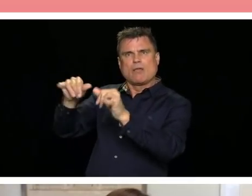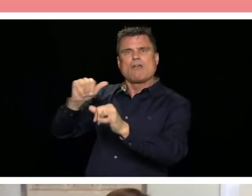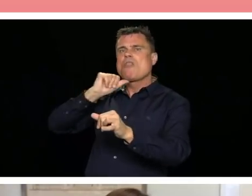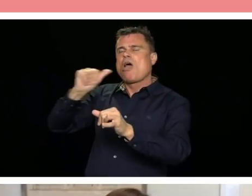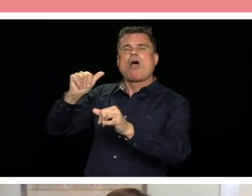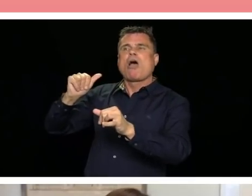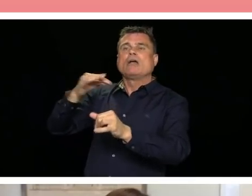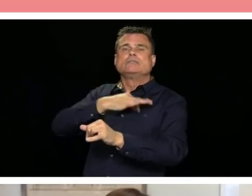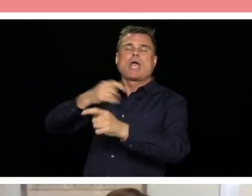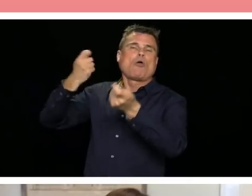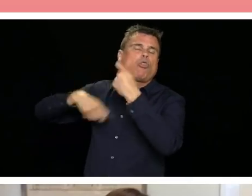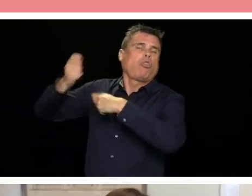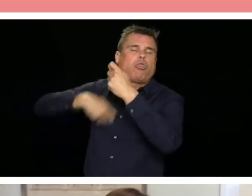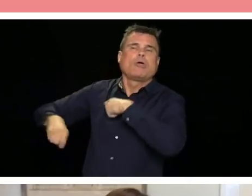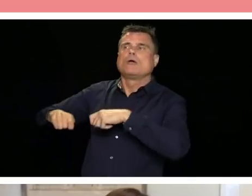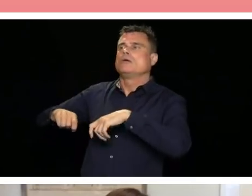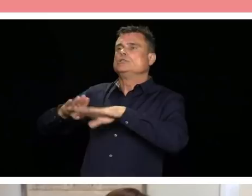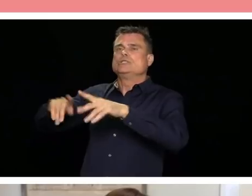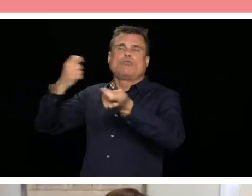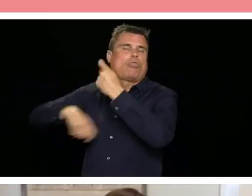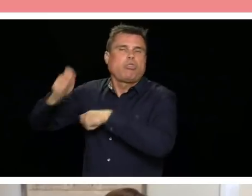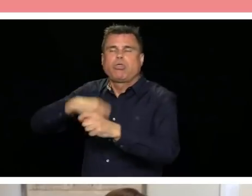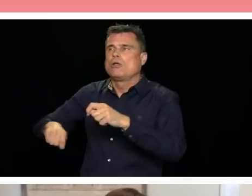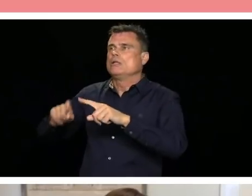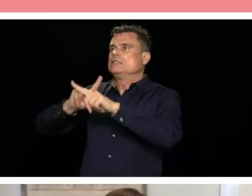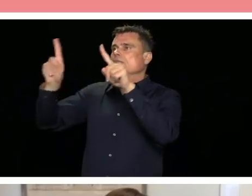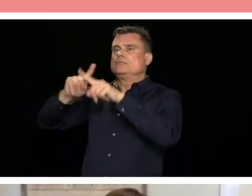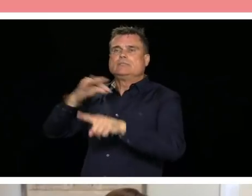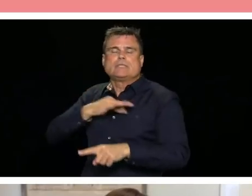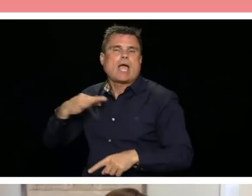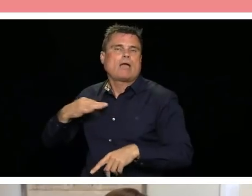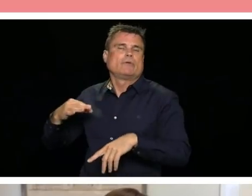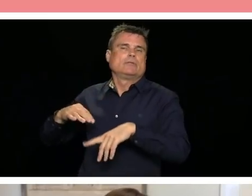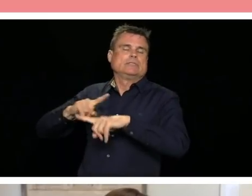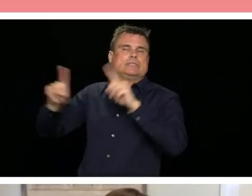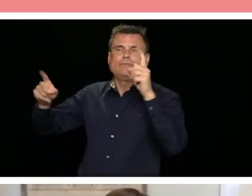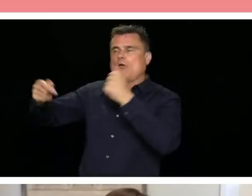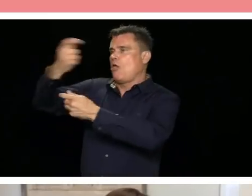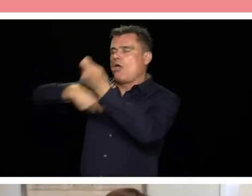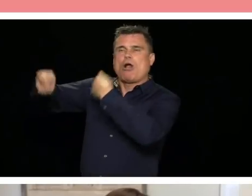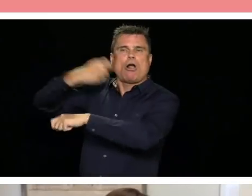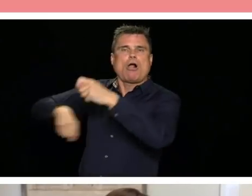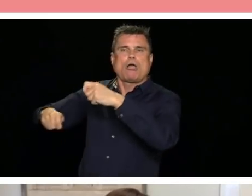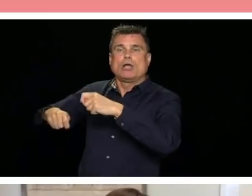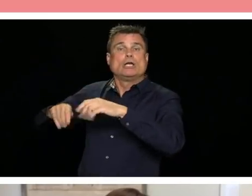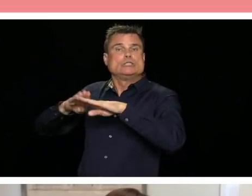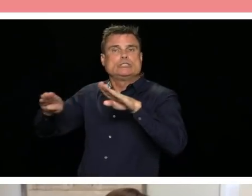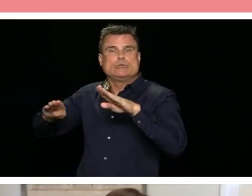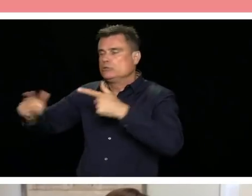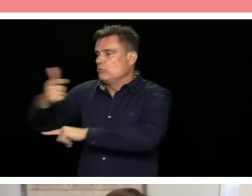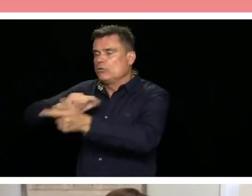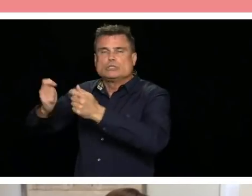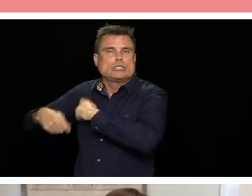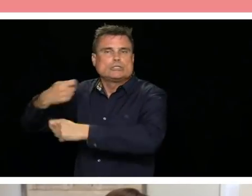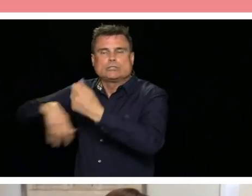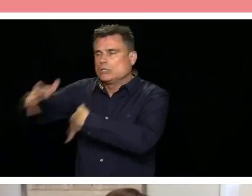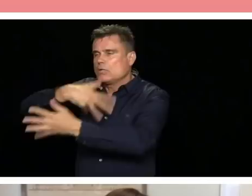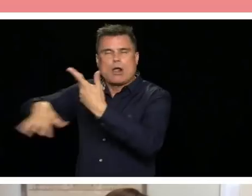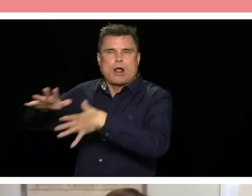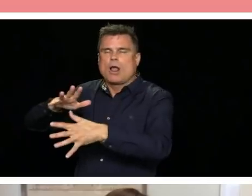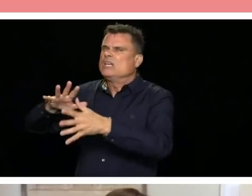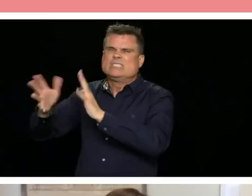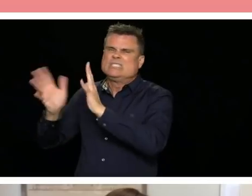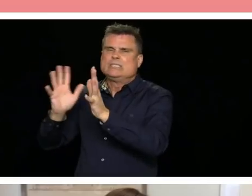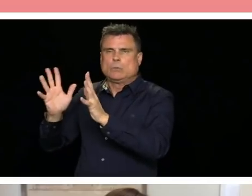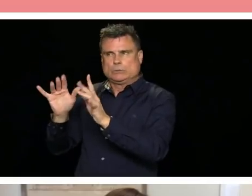preschools. What that does overall is it limits the number of people. I know it still